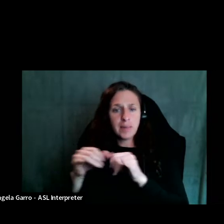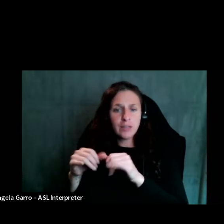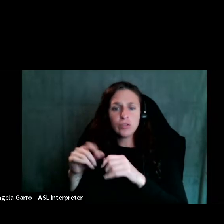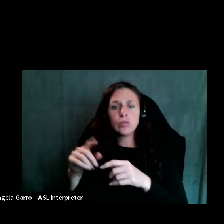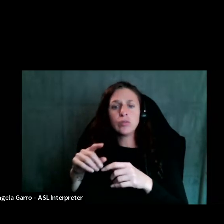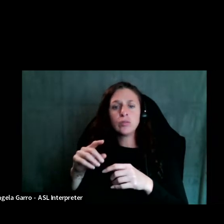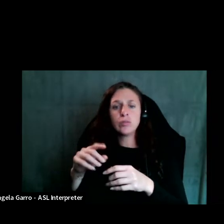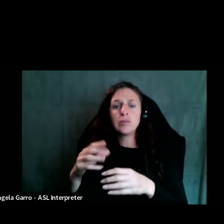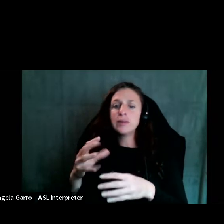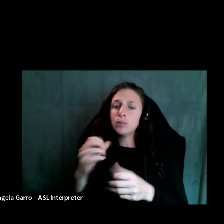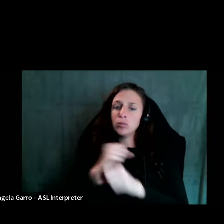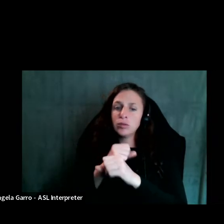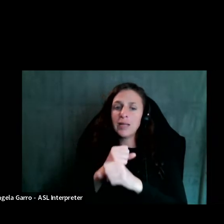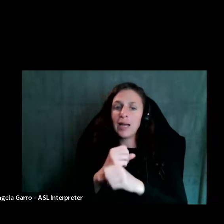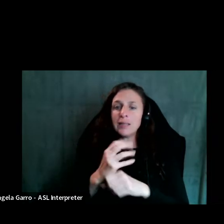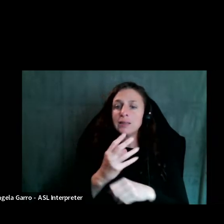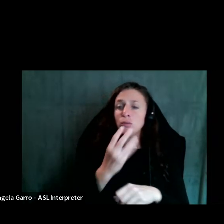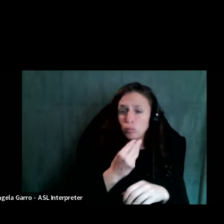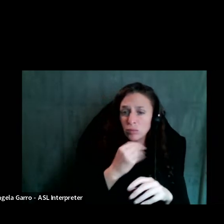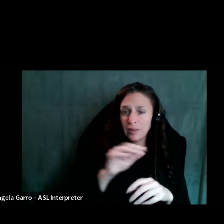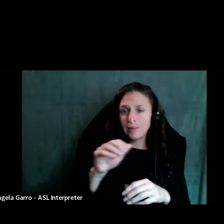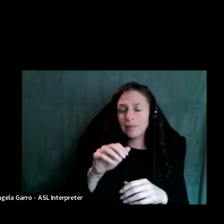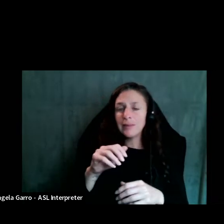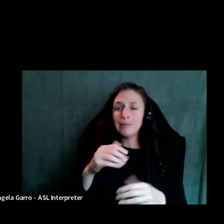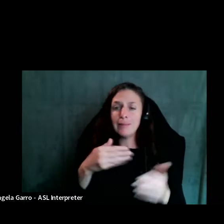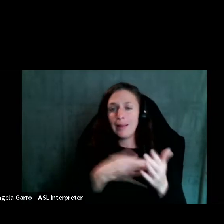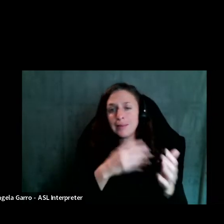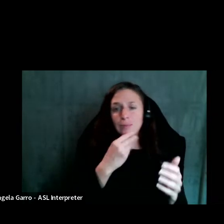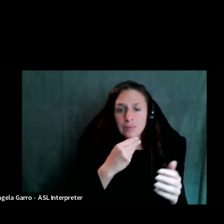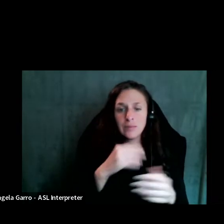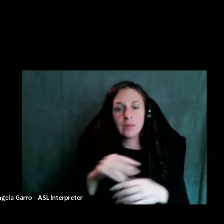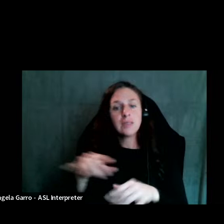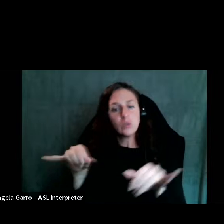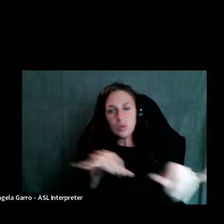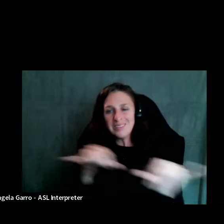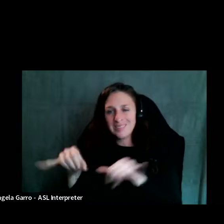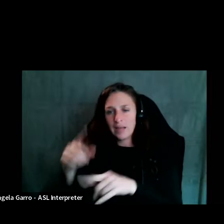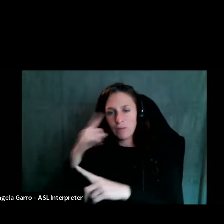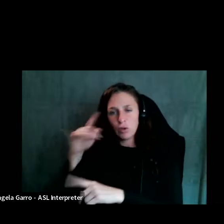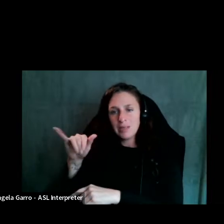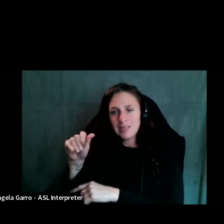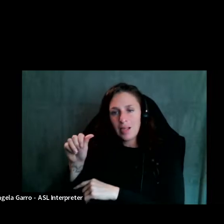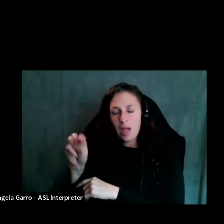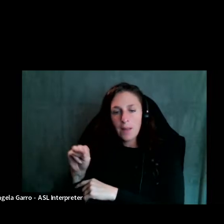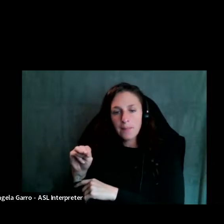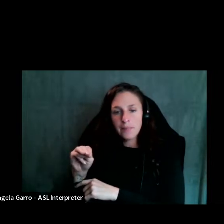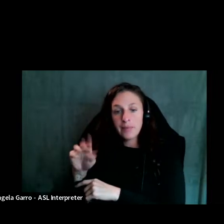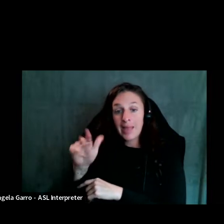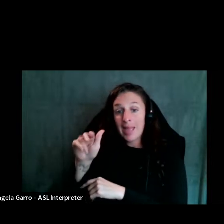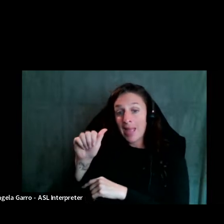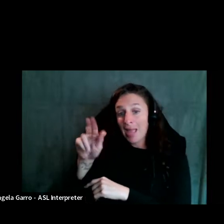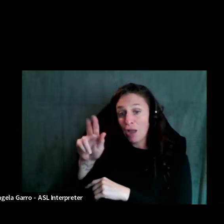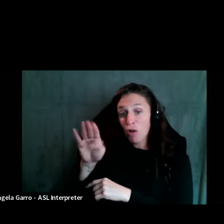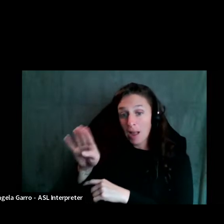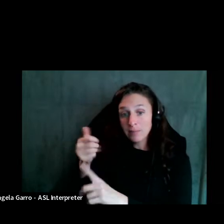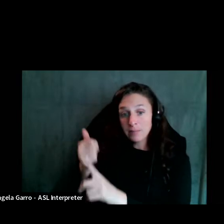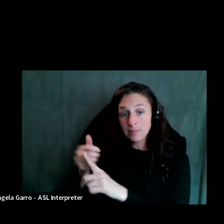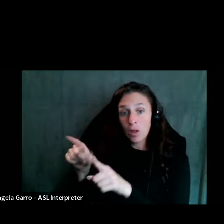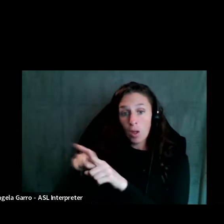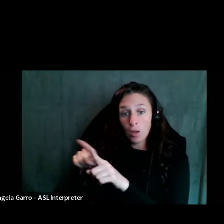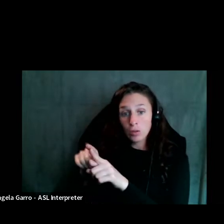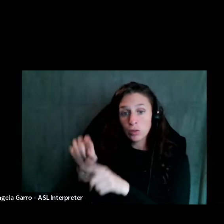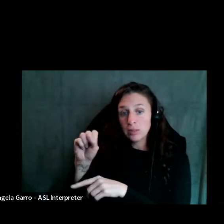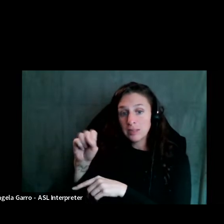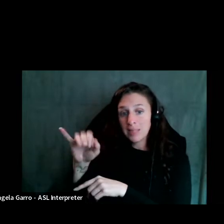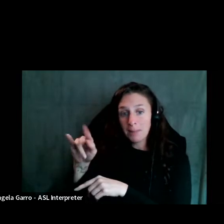please do the same with Islam. A lot of Americans do not know that Arabs are also Semites, because the school curriculum does not